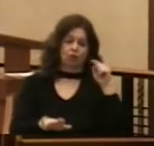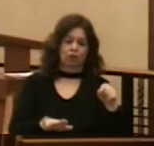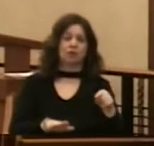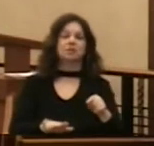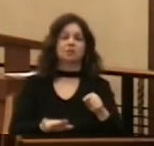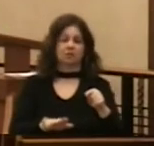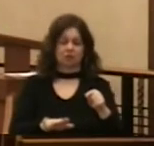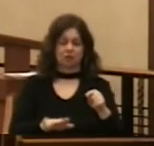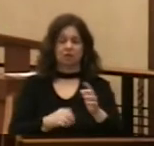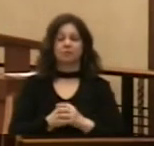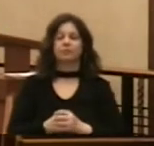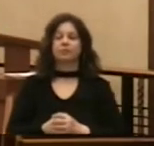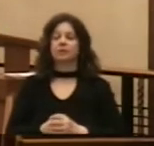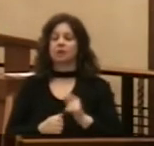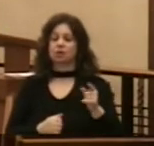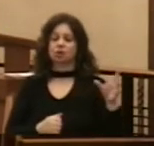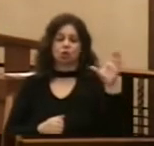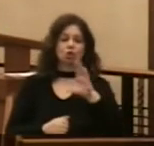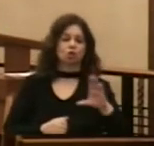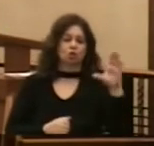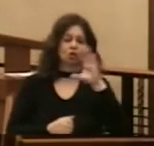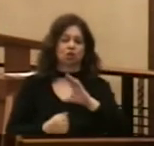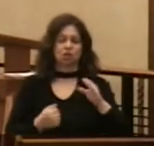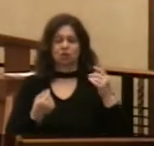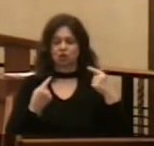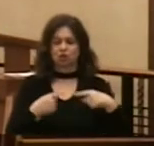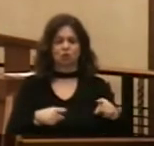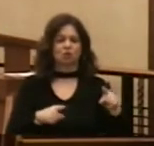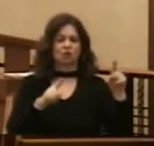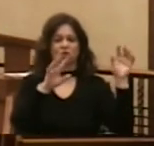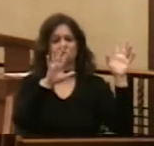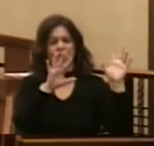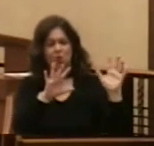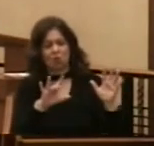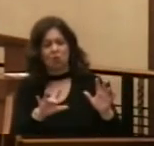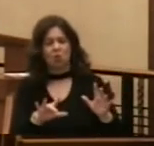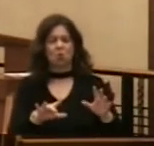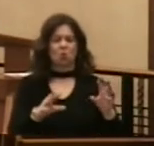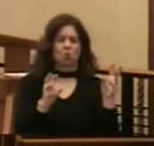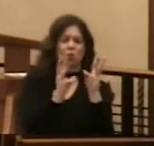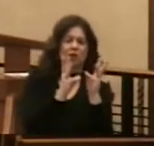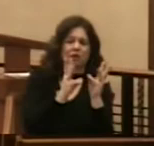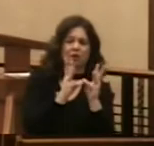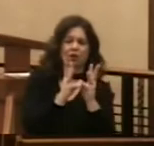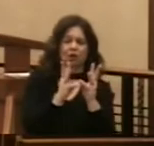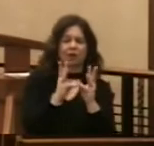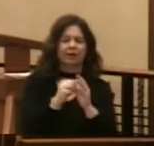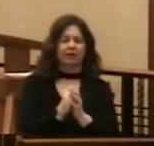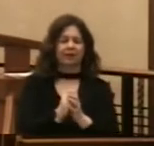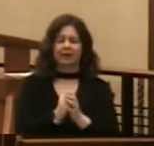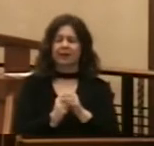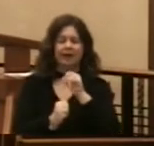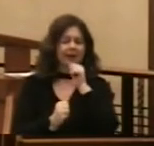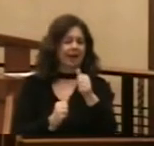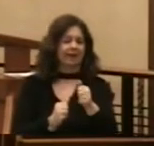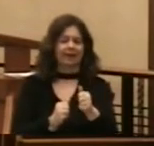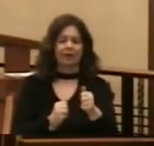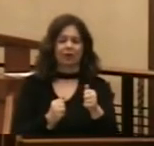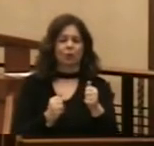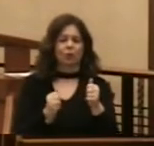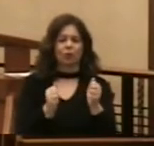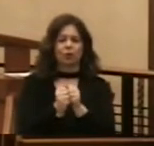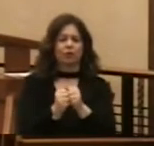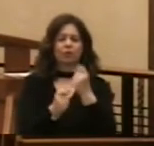Searching the Grand Canyon in the middle of the winter through 5-foot snowdrifts and ill-equipped.